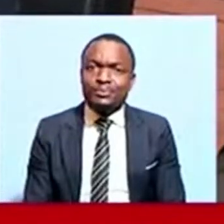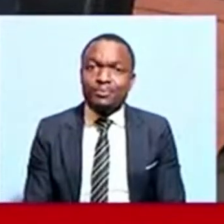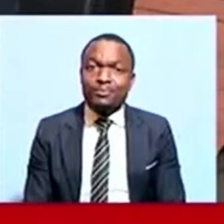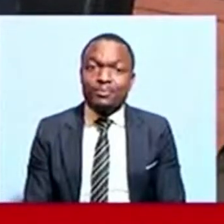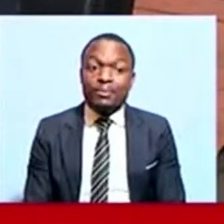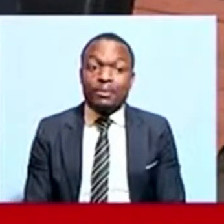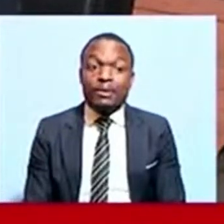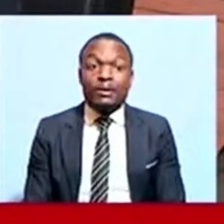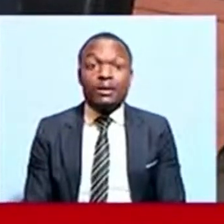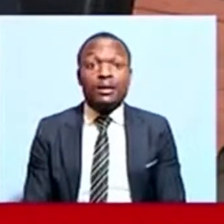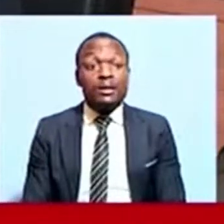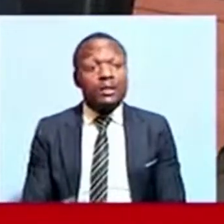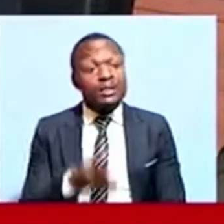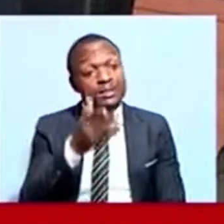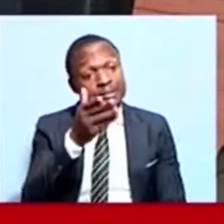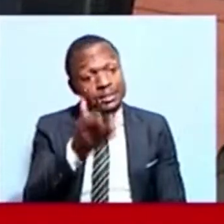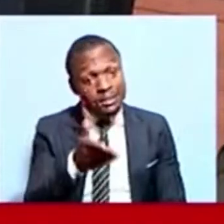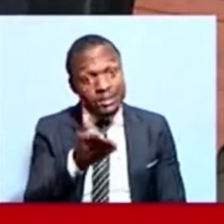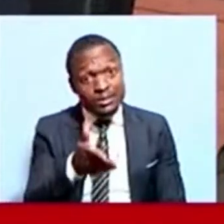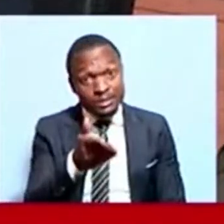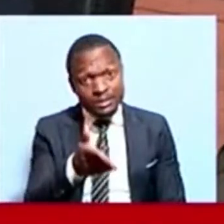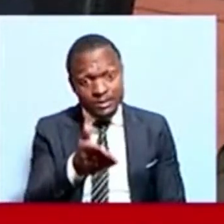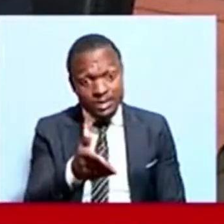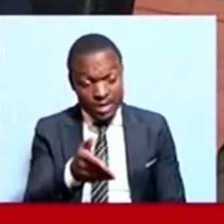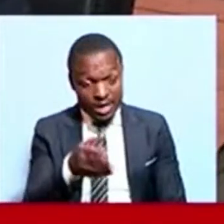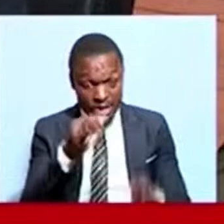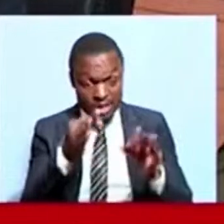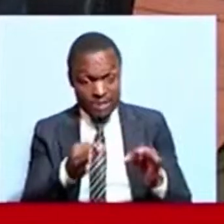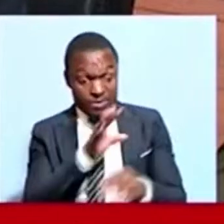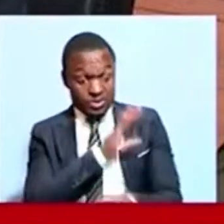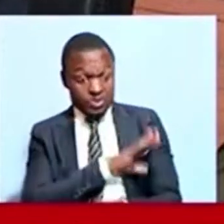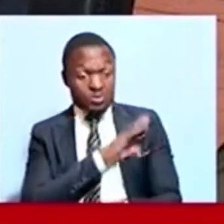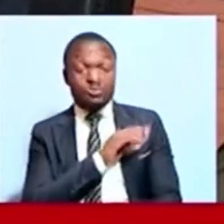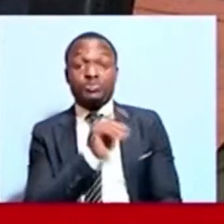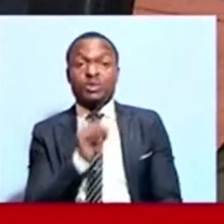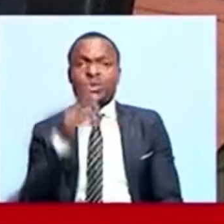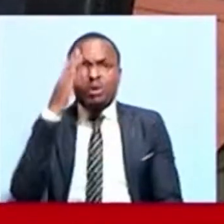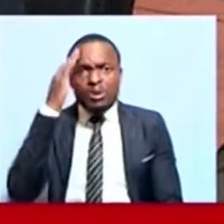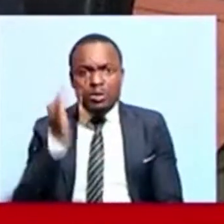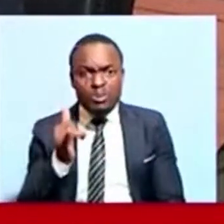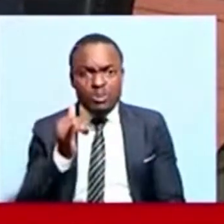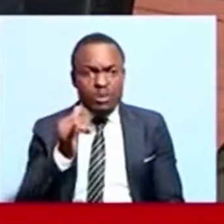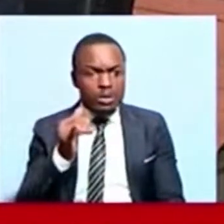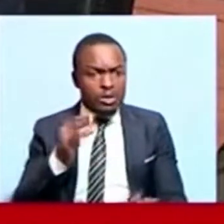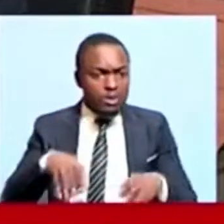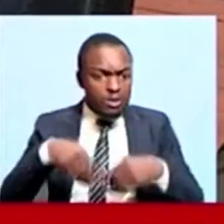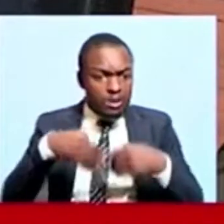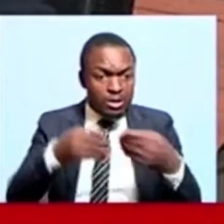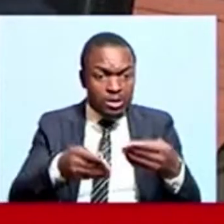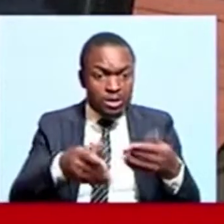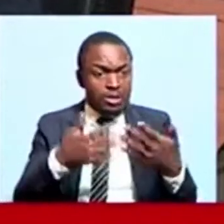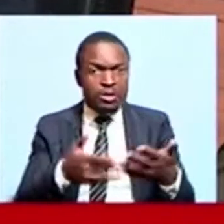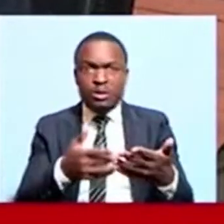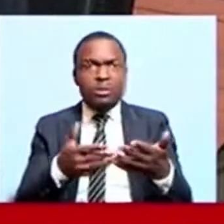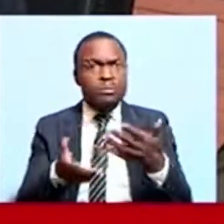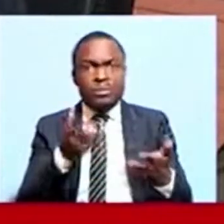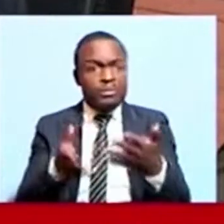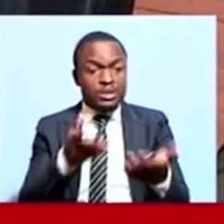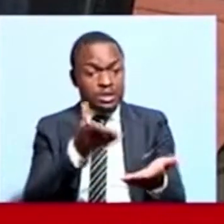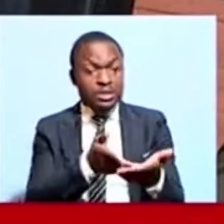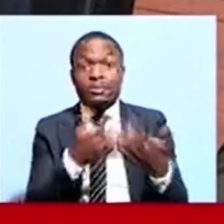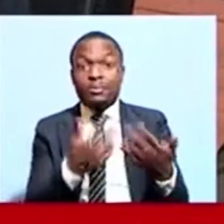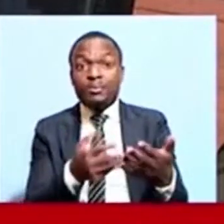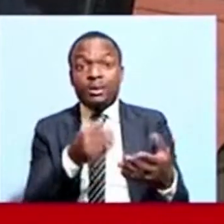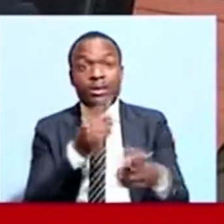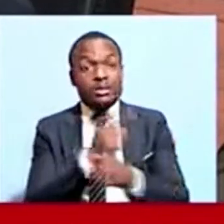This mirrors what you are. If this is the attitude, why didn't you avail these documents, or they have just been manufactured?